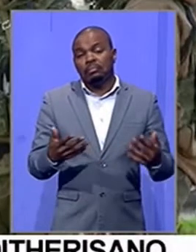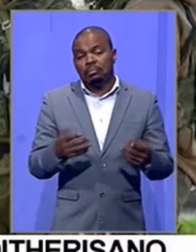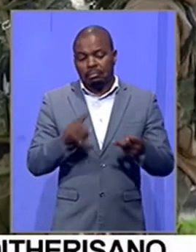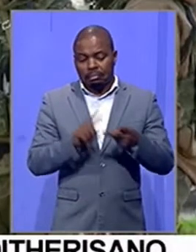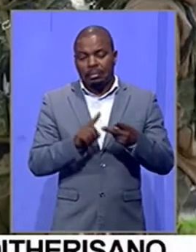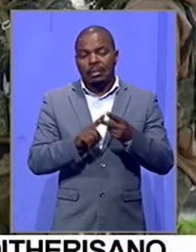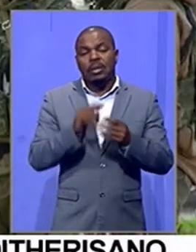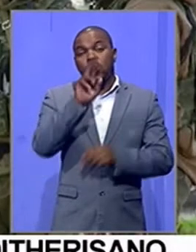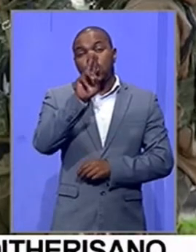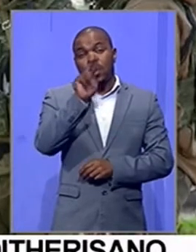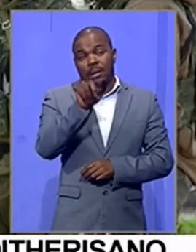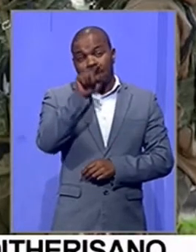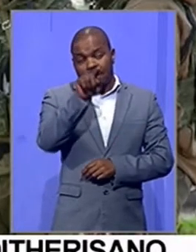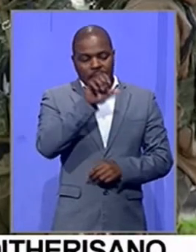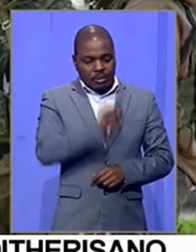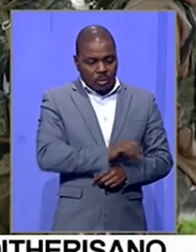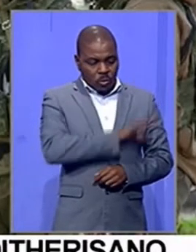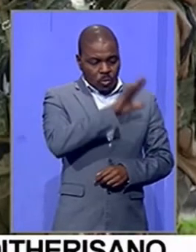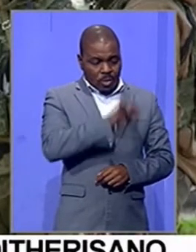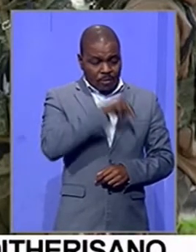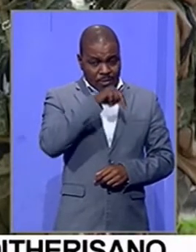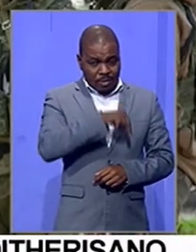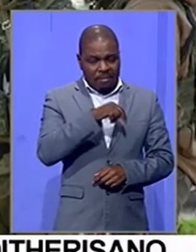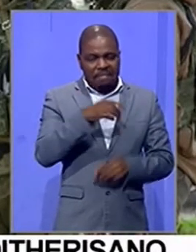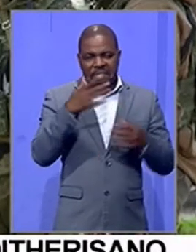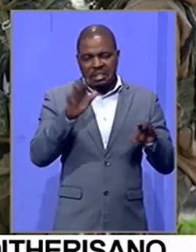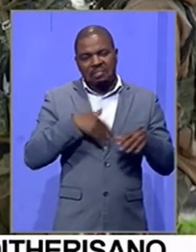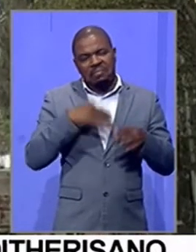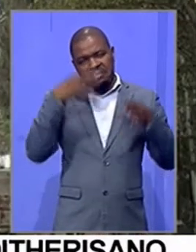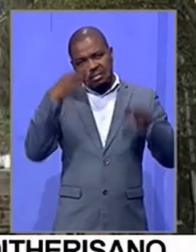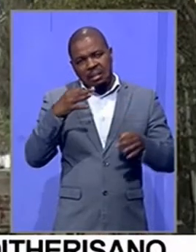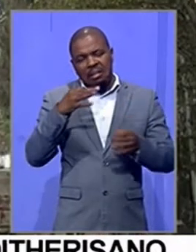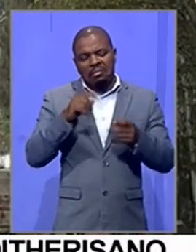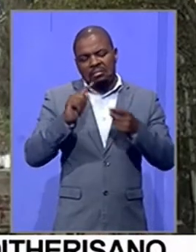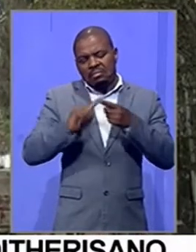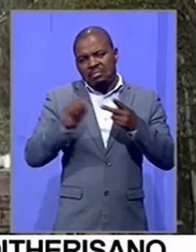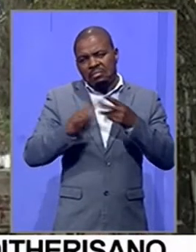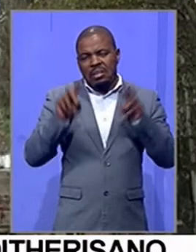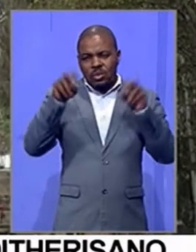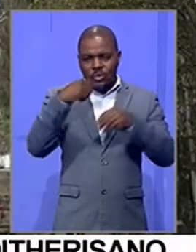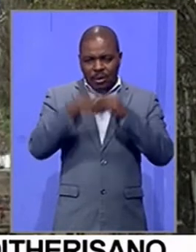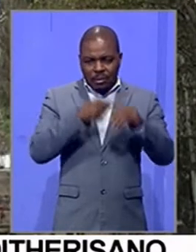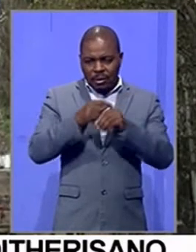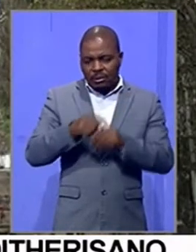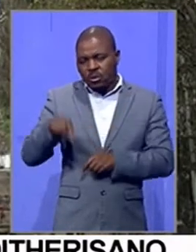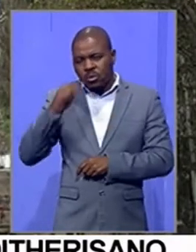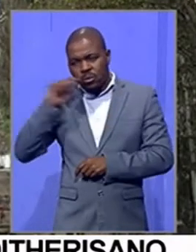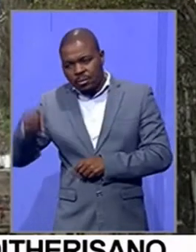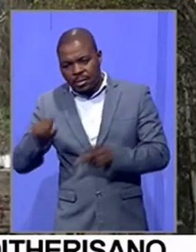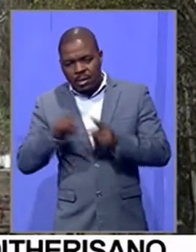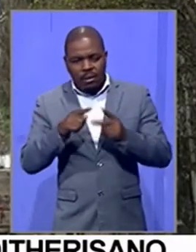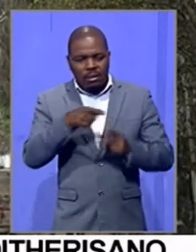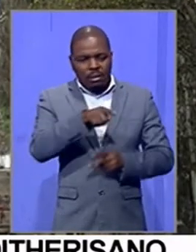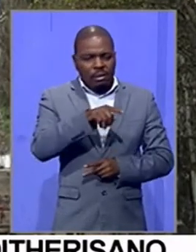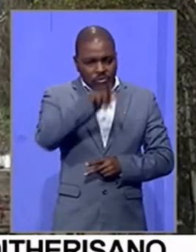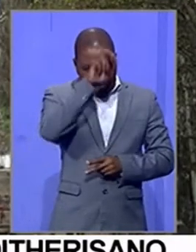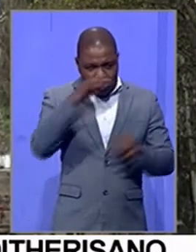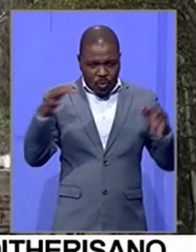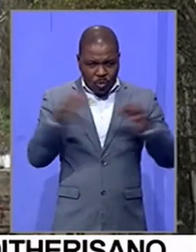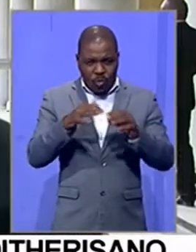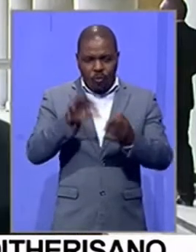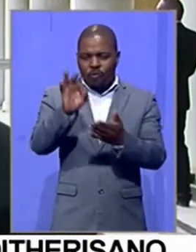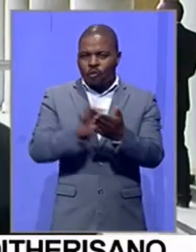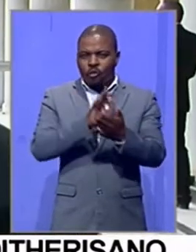ba Matjhaba Kopaneng Afrika Borwa e kgethile ho se vote dintlheng tse amanang le taba ena. No, he didn't